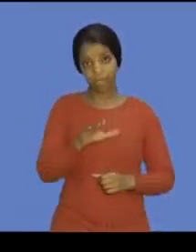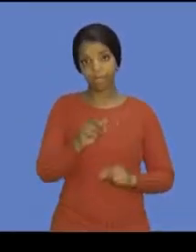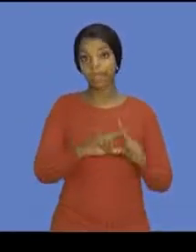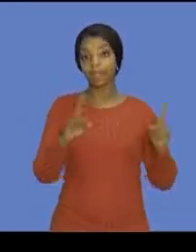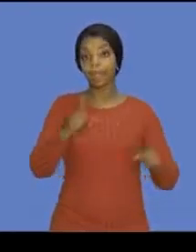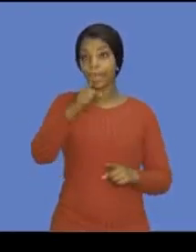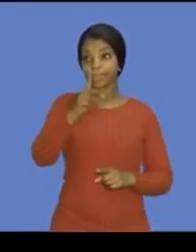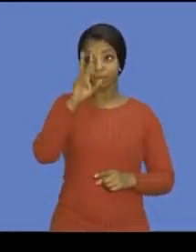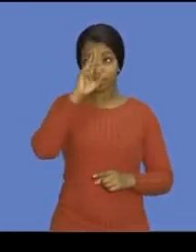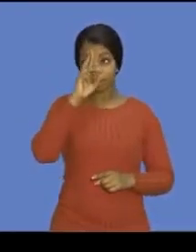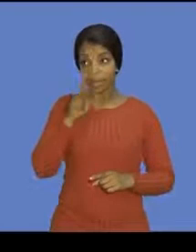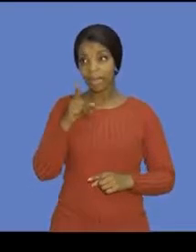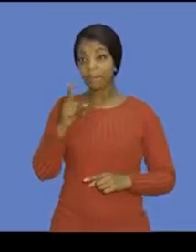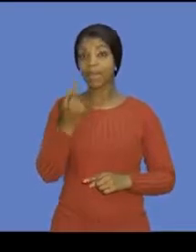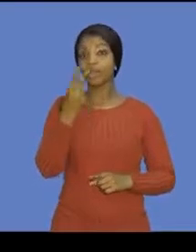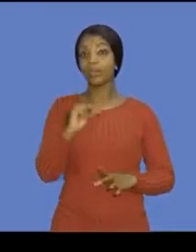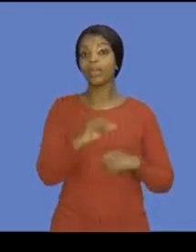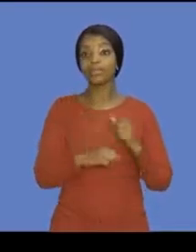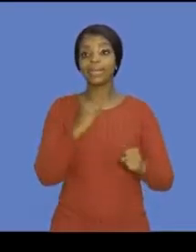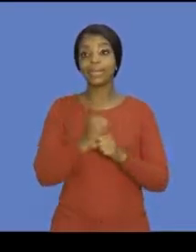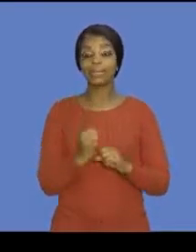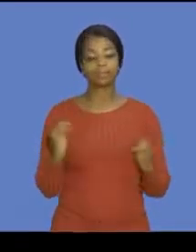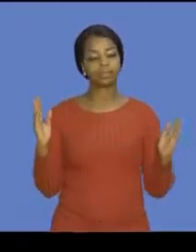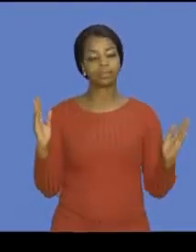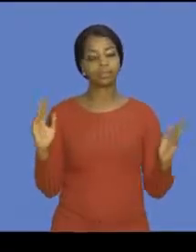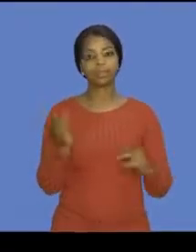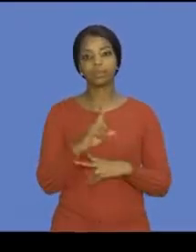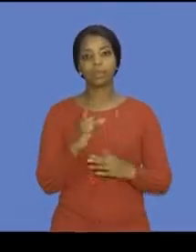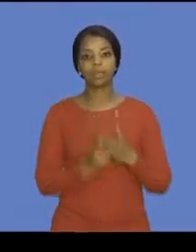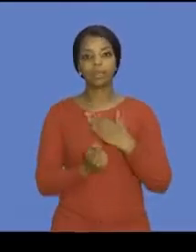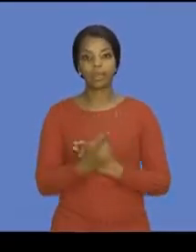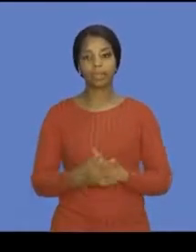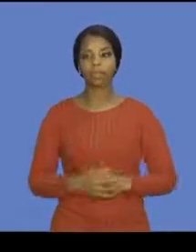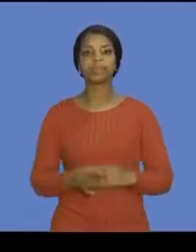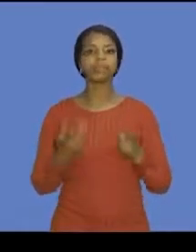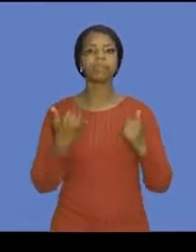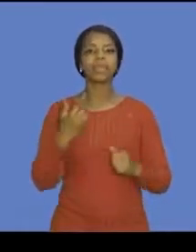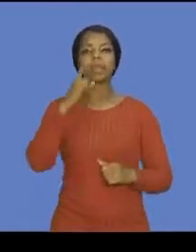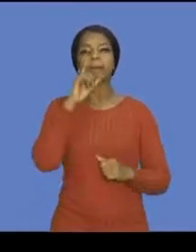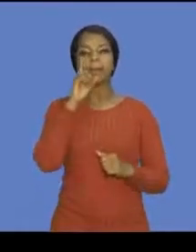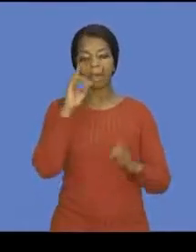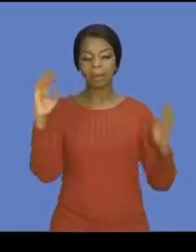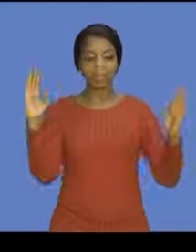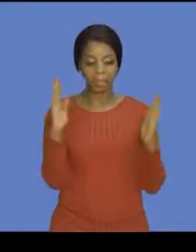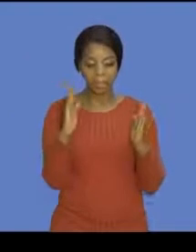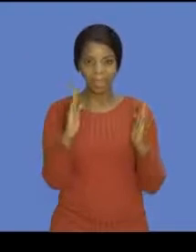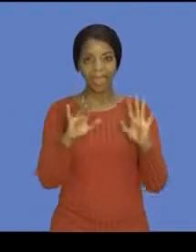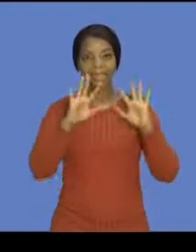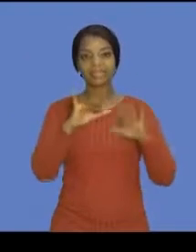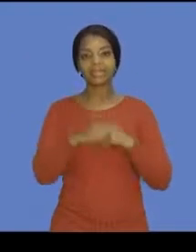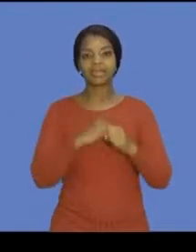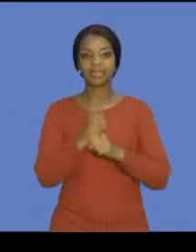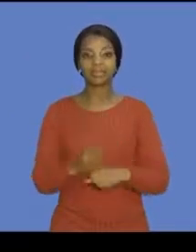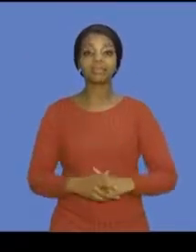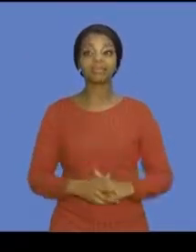this was a 20-year trend. Now let's just narrow it down and maybe look at 10-year trend, right? Now with the